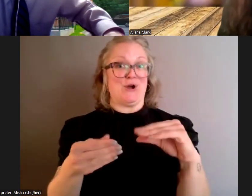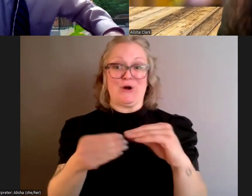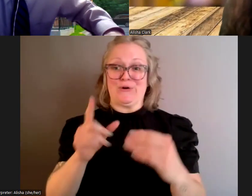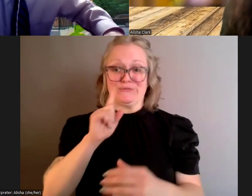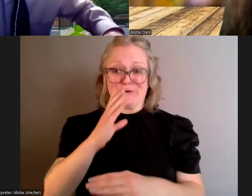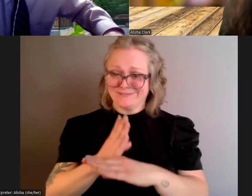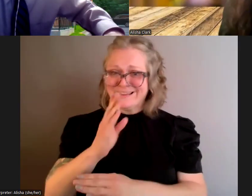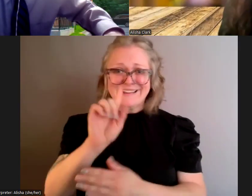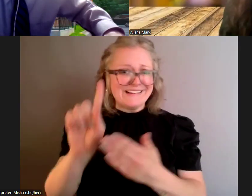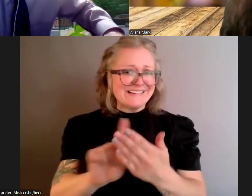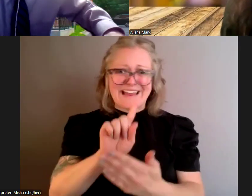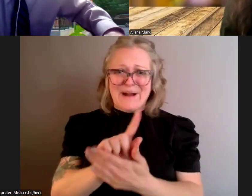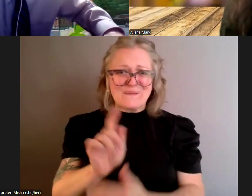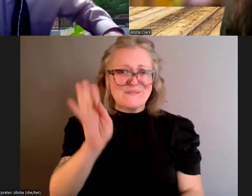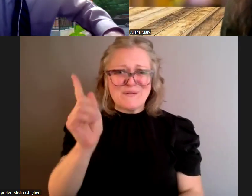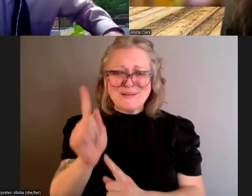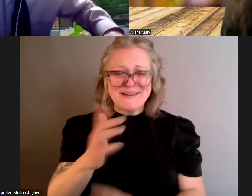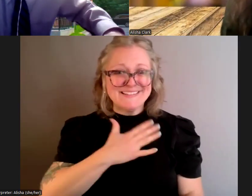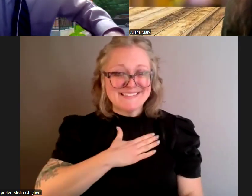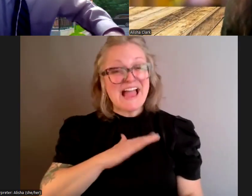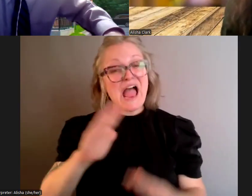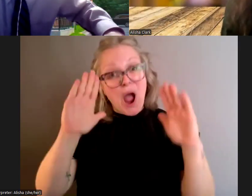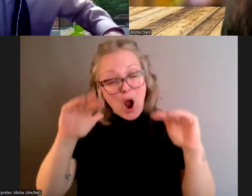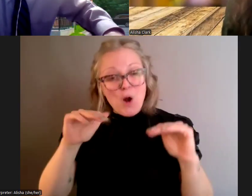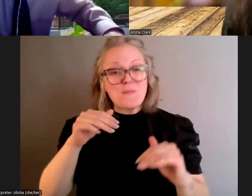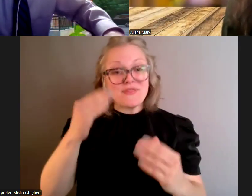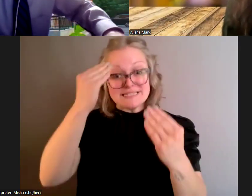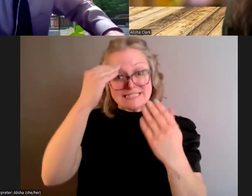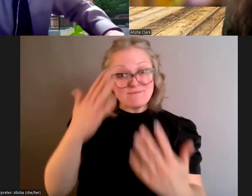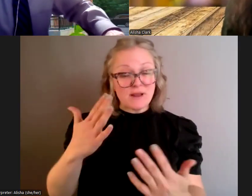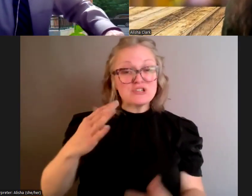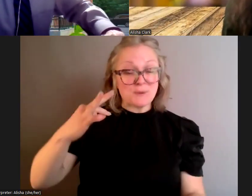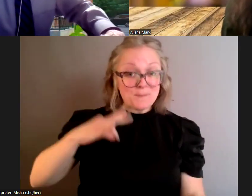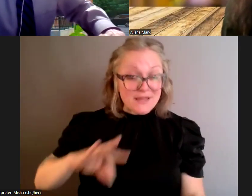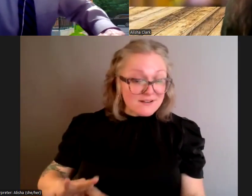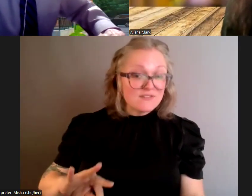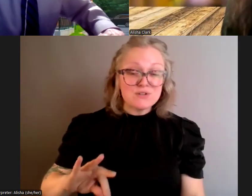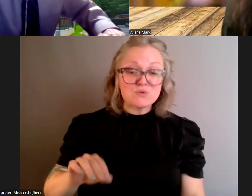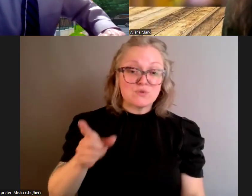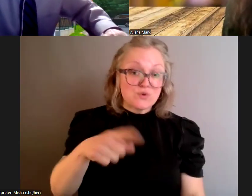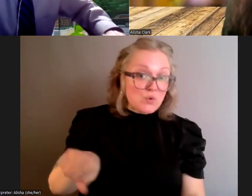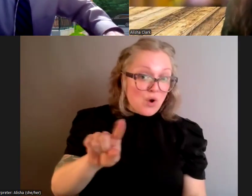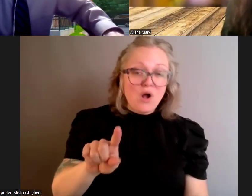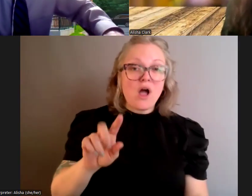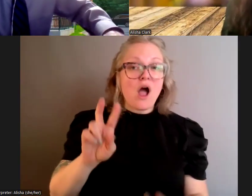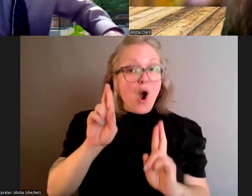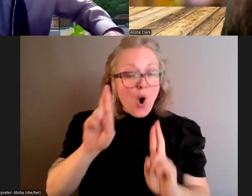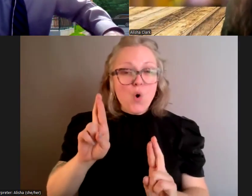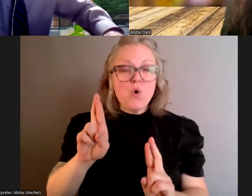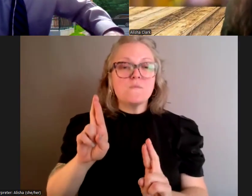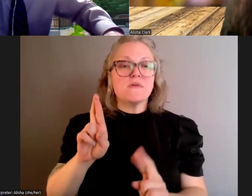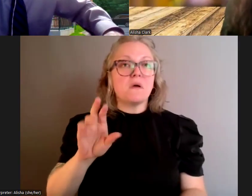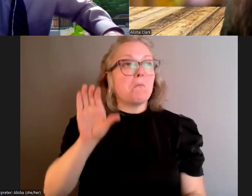and 40 minutes. I hope that this was beneficial, useful for you. I hope that you've learned